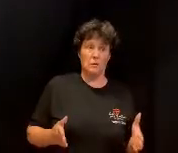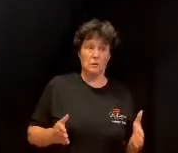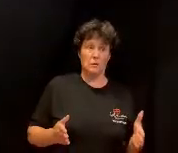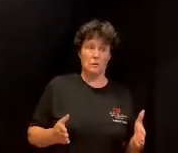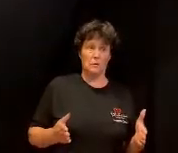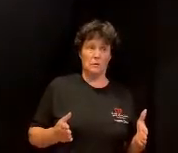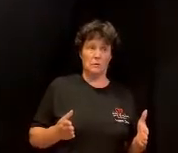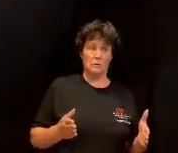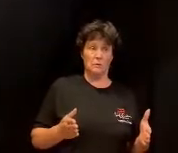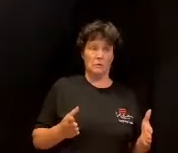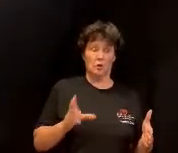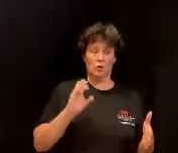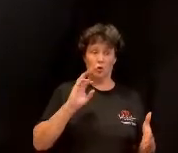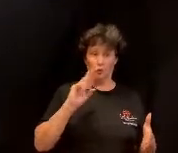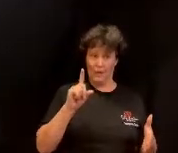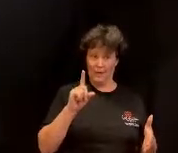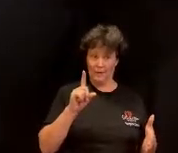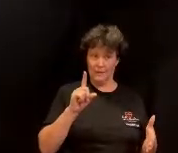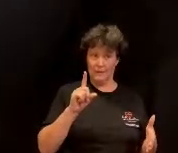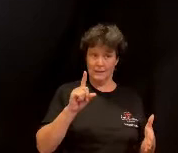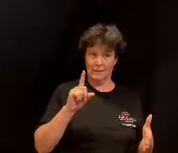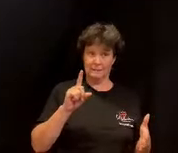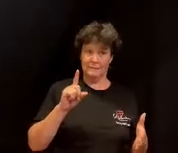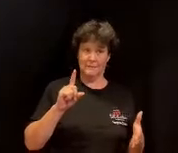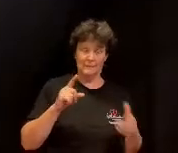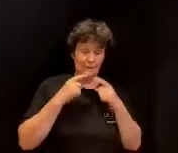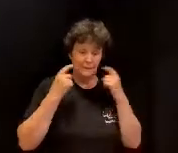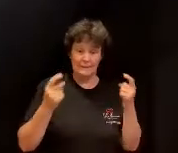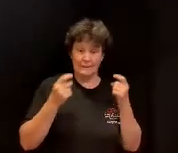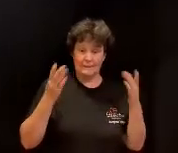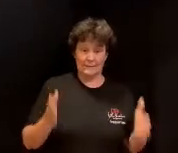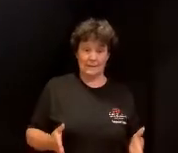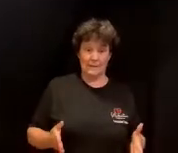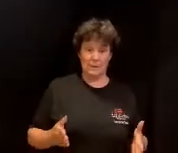Hello? Sinners sin. That's what they do.